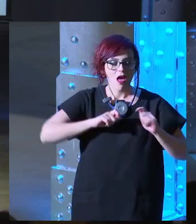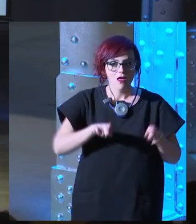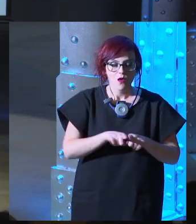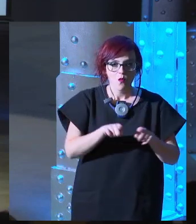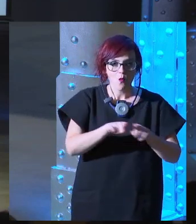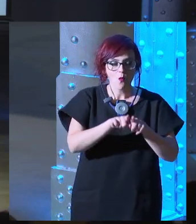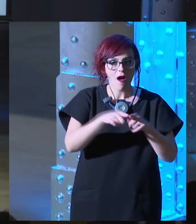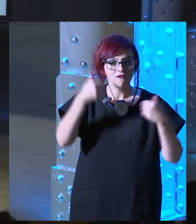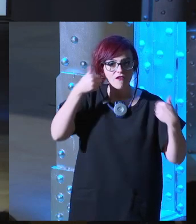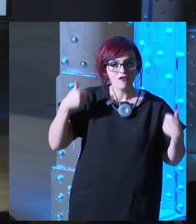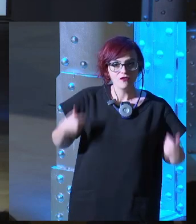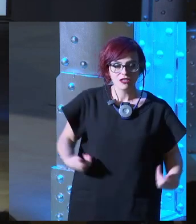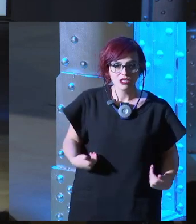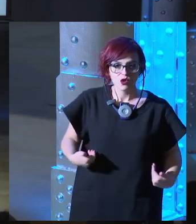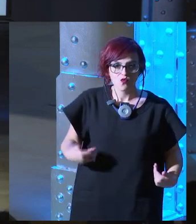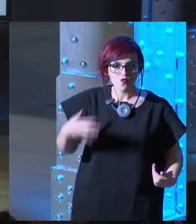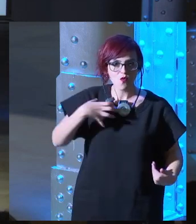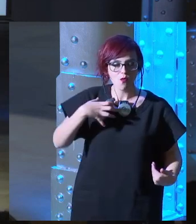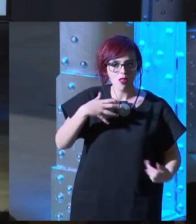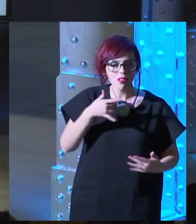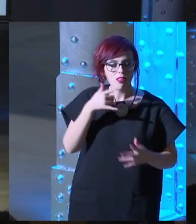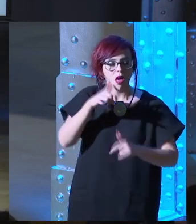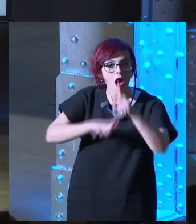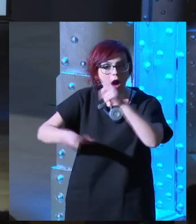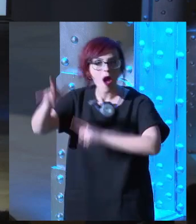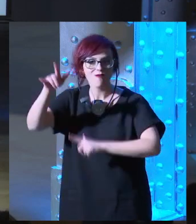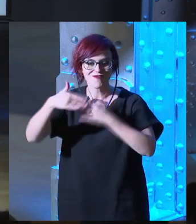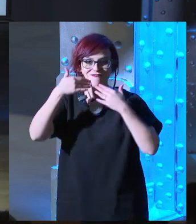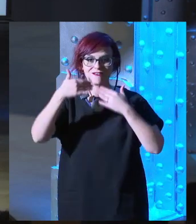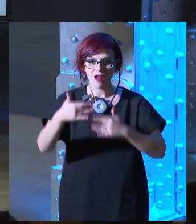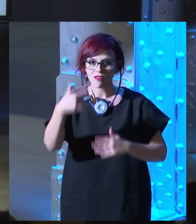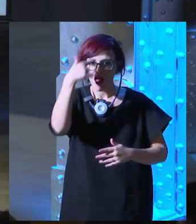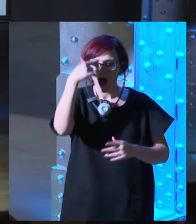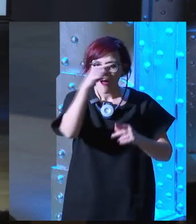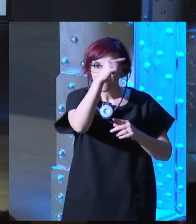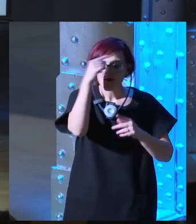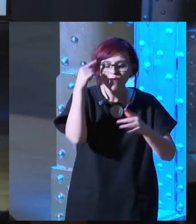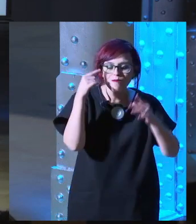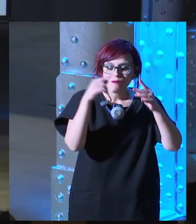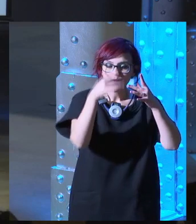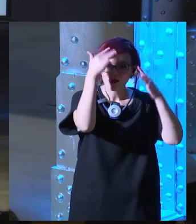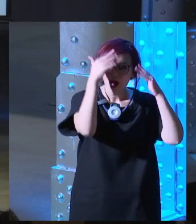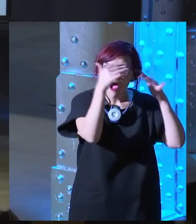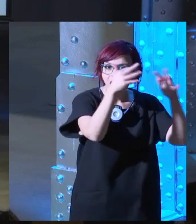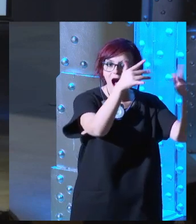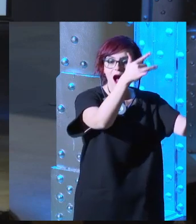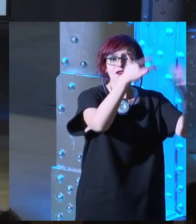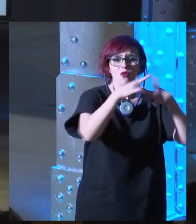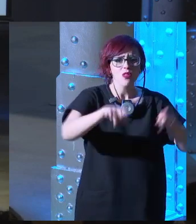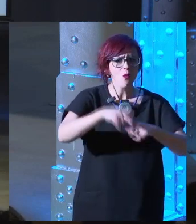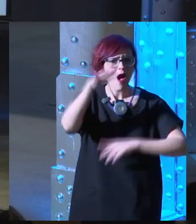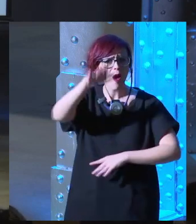my mind and experience all this. I didn't care about being a poor child in a crummy